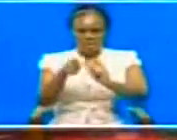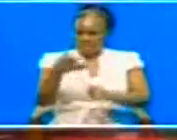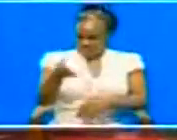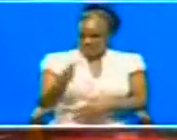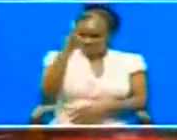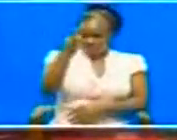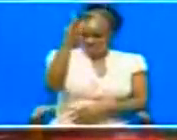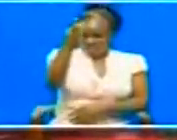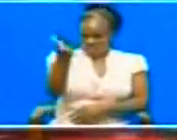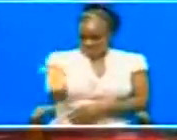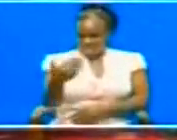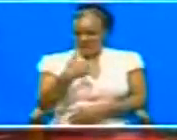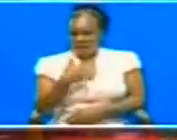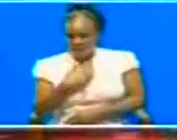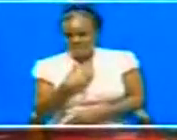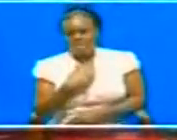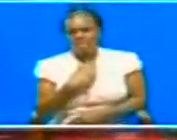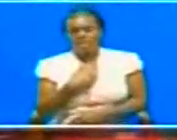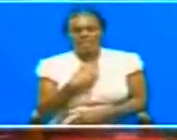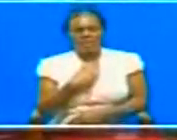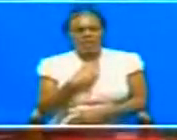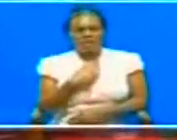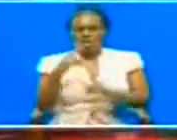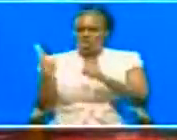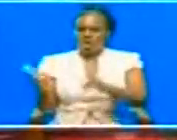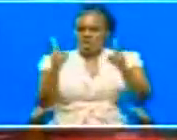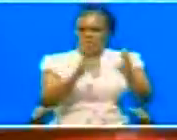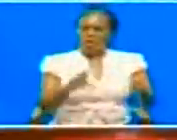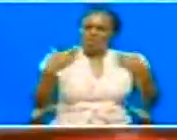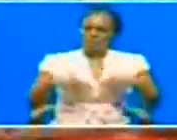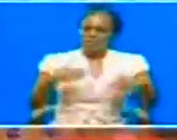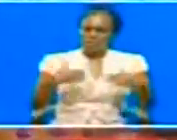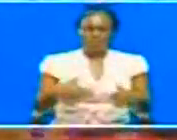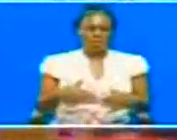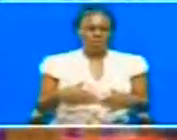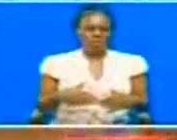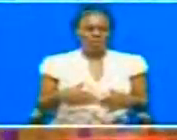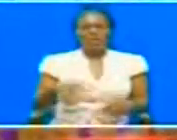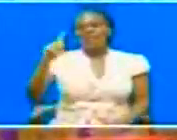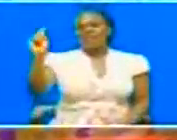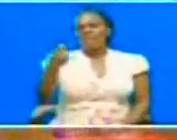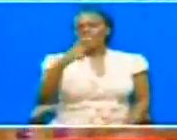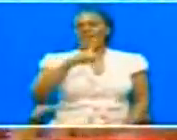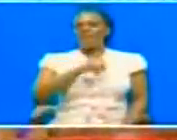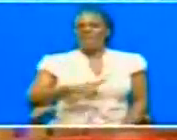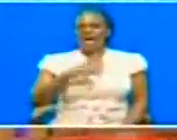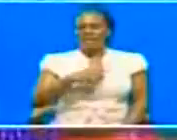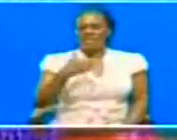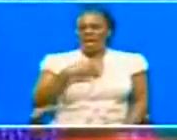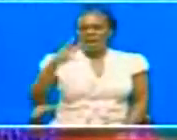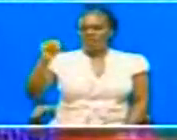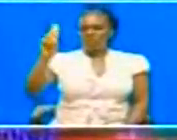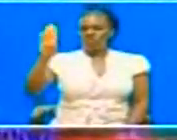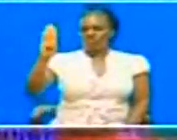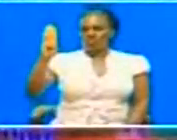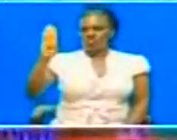right here. Yeah. And, you know, and she said it, we're just normal people, she says. And Kenya is lucky. We have Mumbi Gugu as a High Court judge.